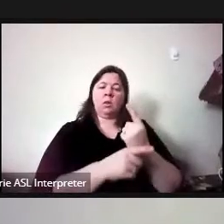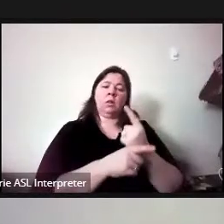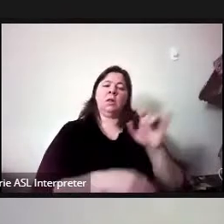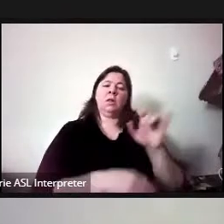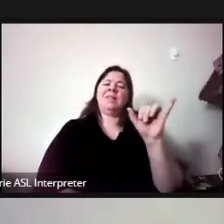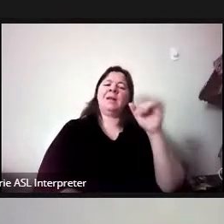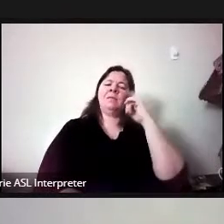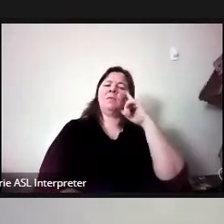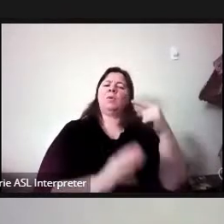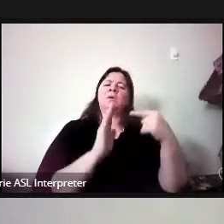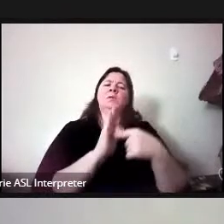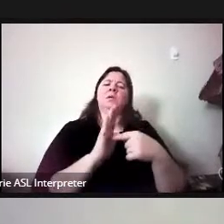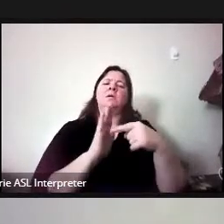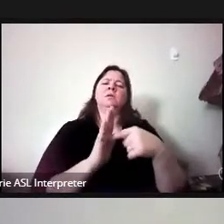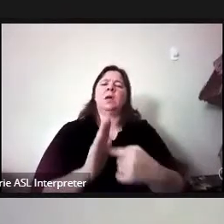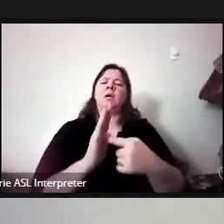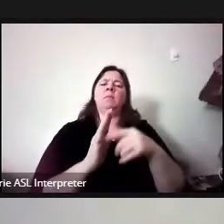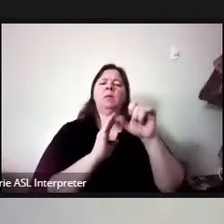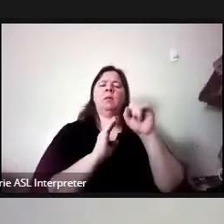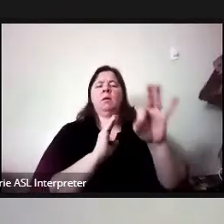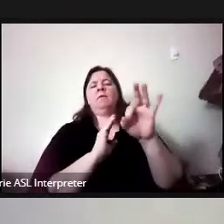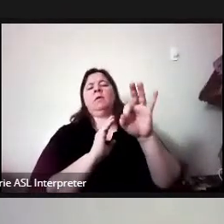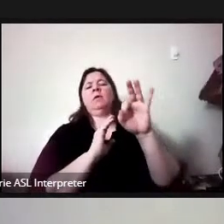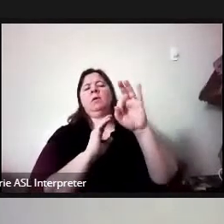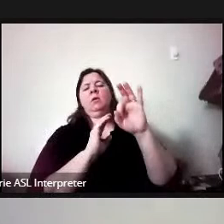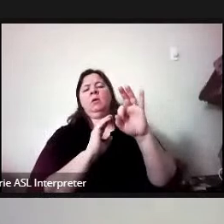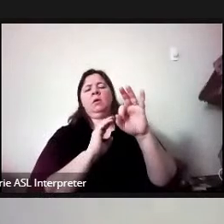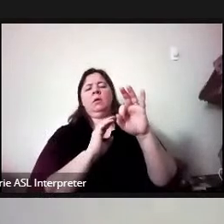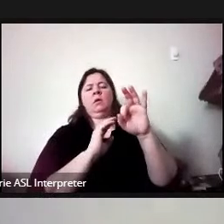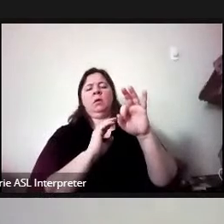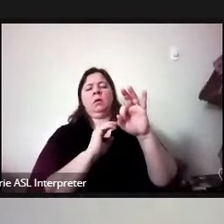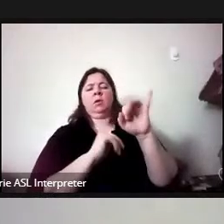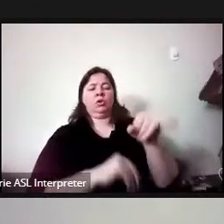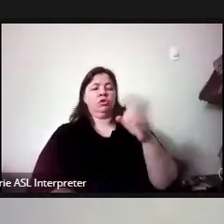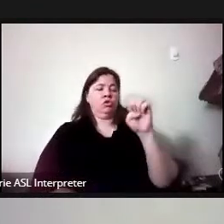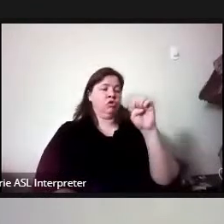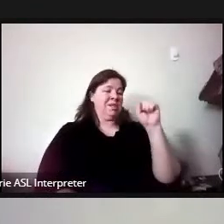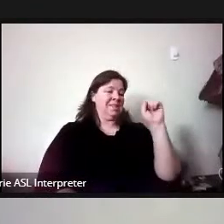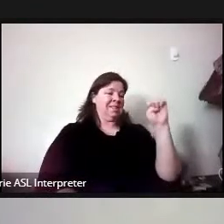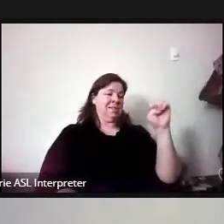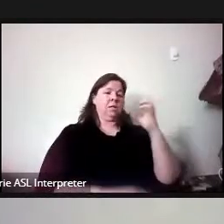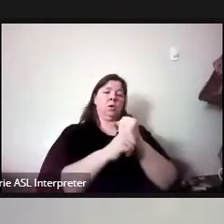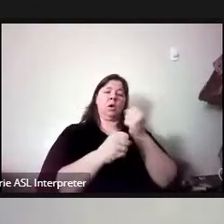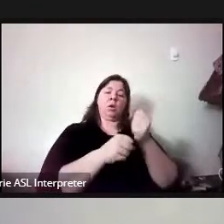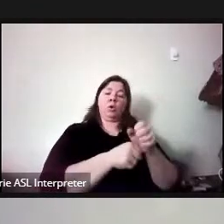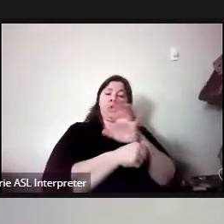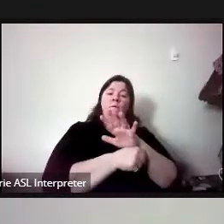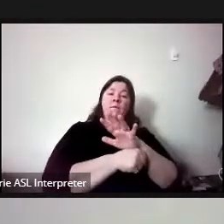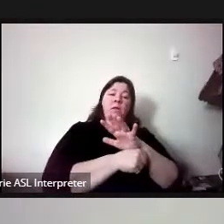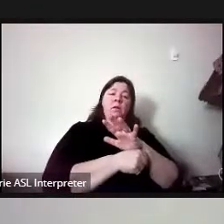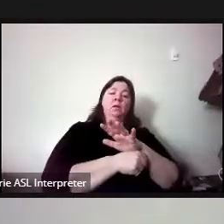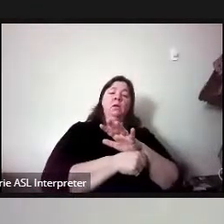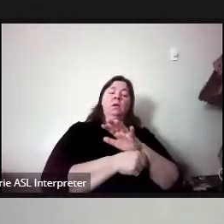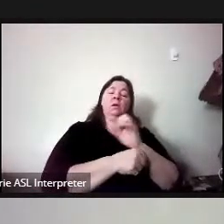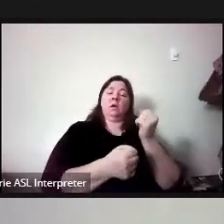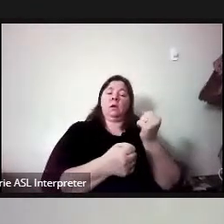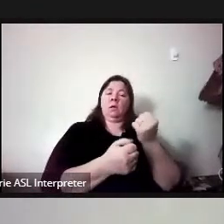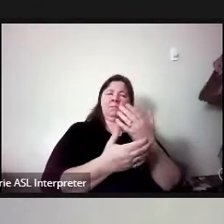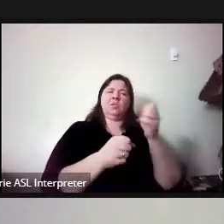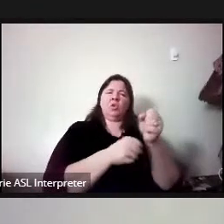give you just an example of when Jesse got with COVID and everything,